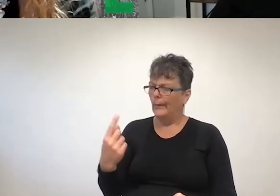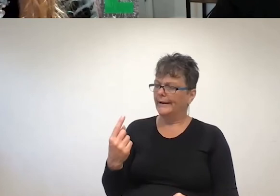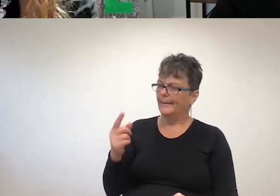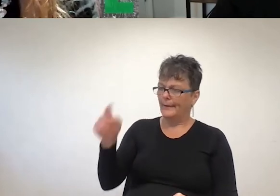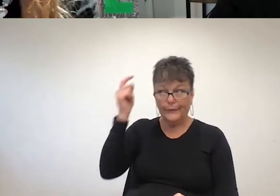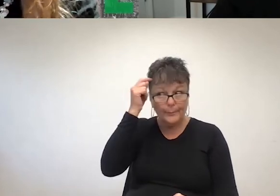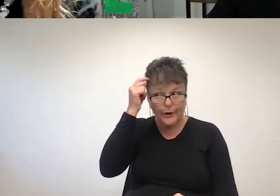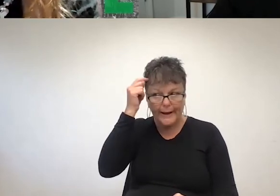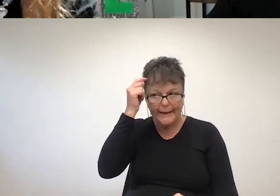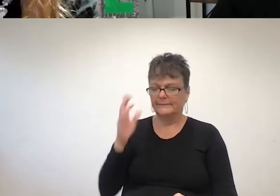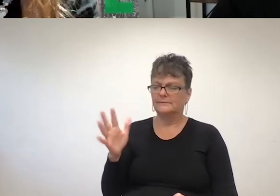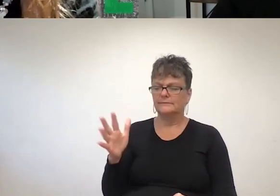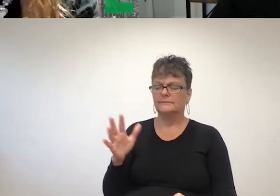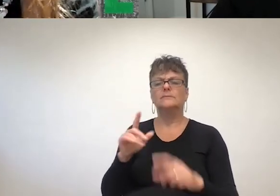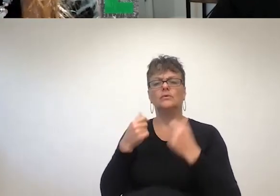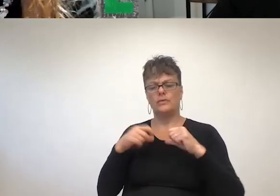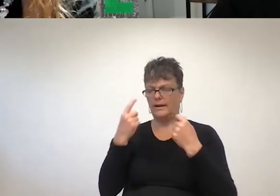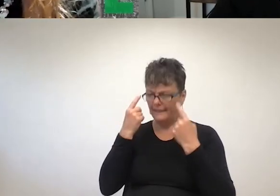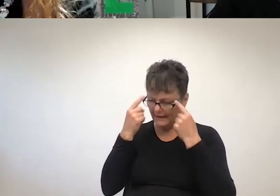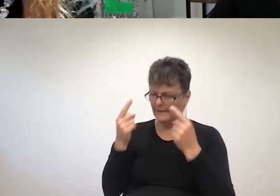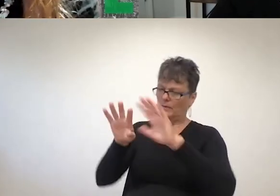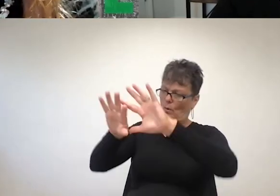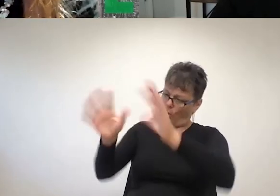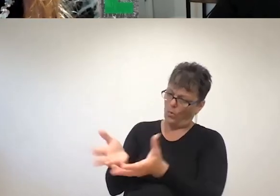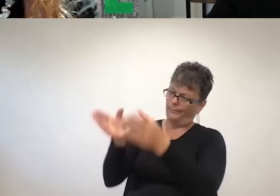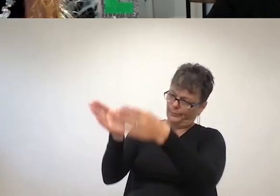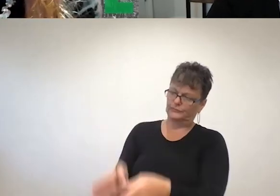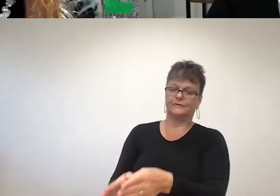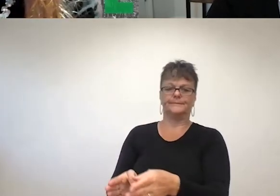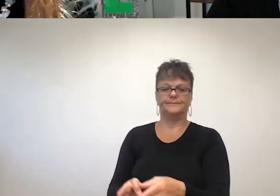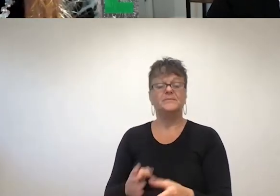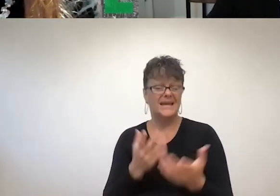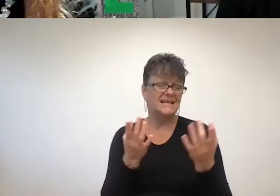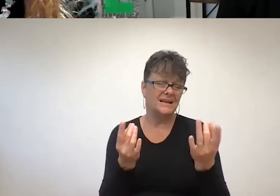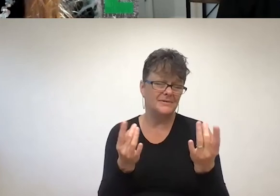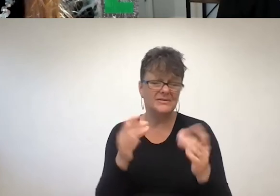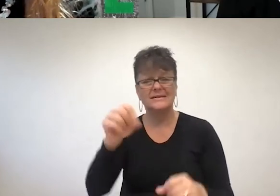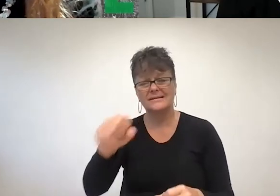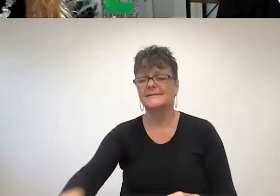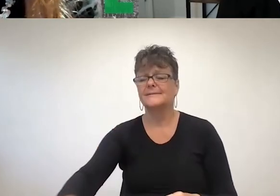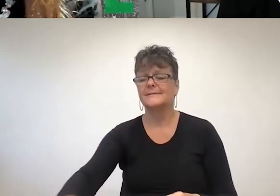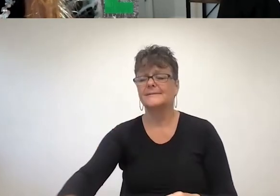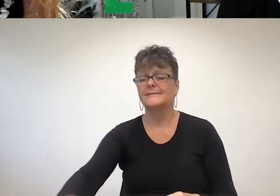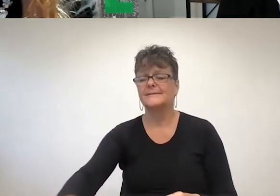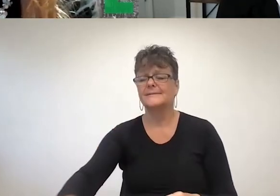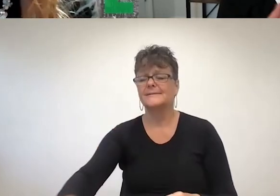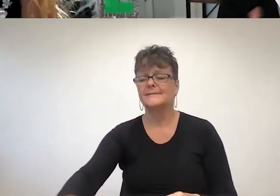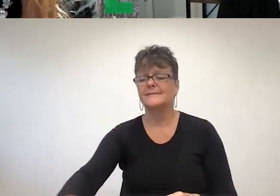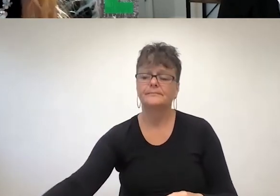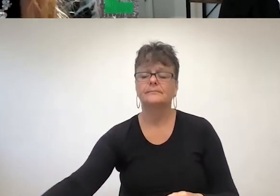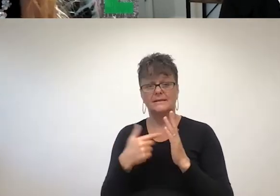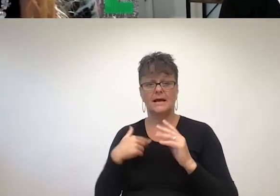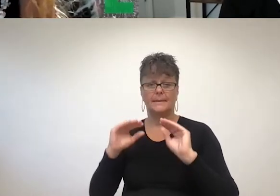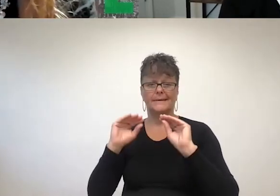So this is tricky, right? Because it's an age-old problem. We know that it leads to us teaching to the middle, right? Because we